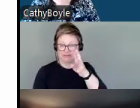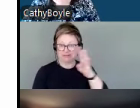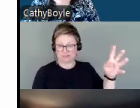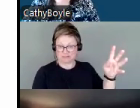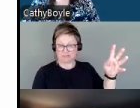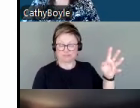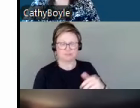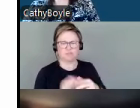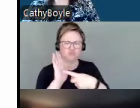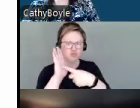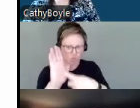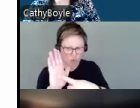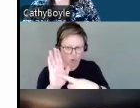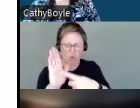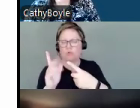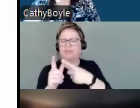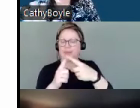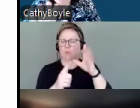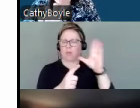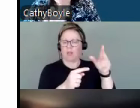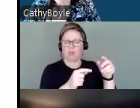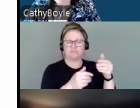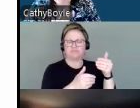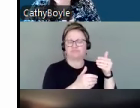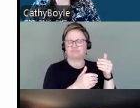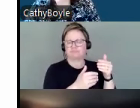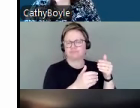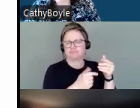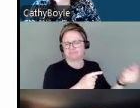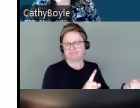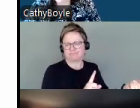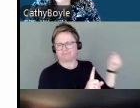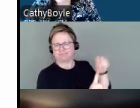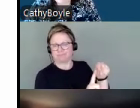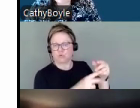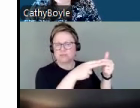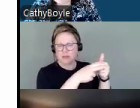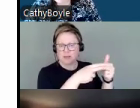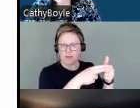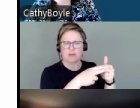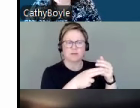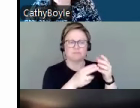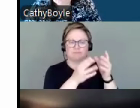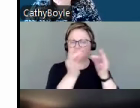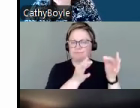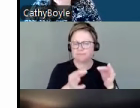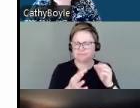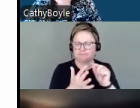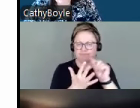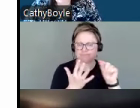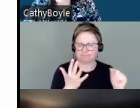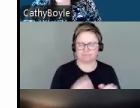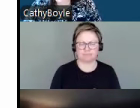for a second, but then we are going to come back and talk about some other things